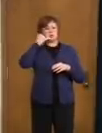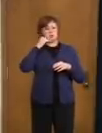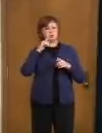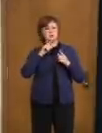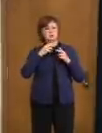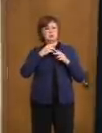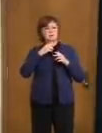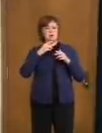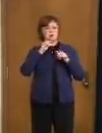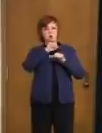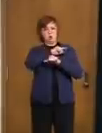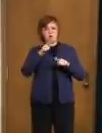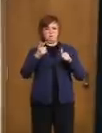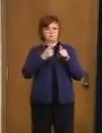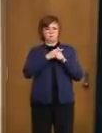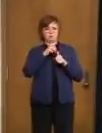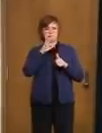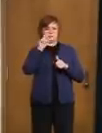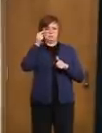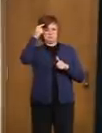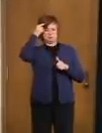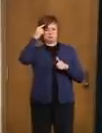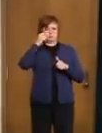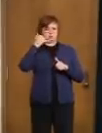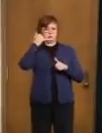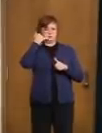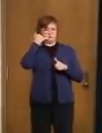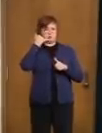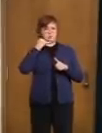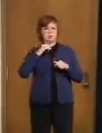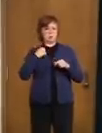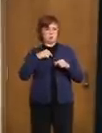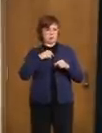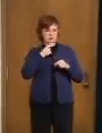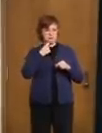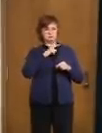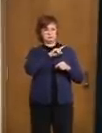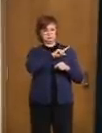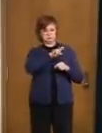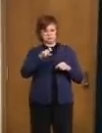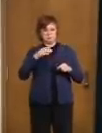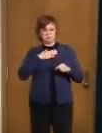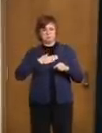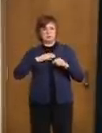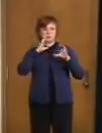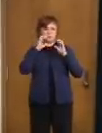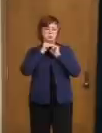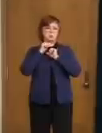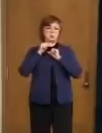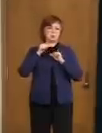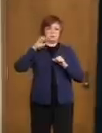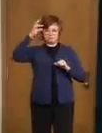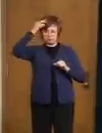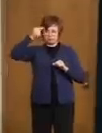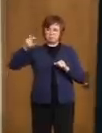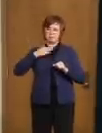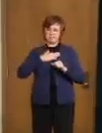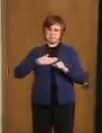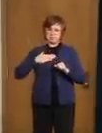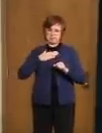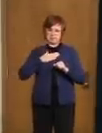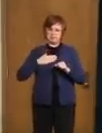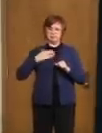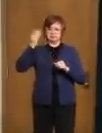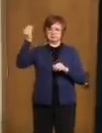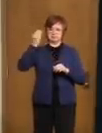the provinces, had asked the federal government to improve their communication with the provinces as well, to ensure that we can have